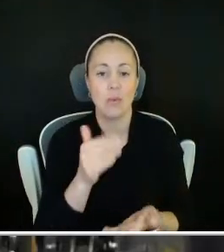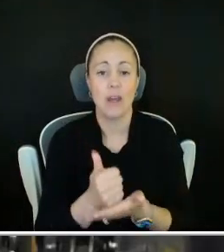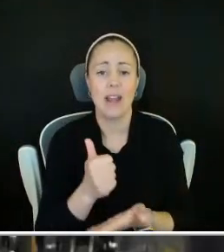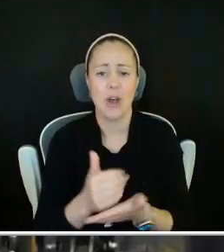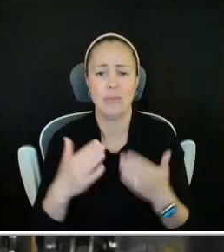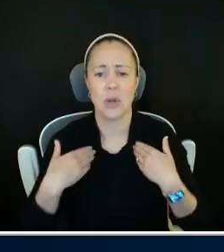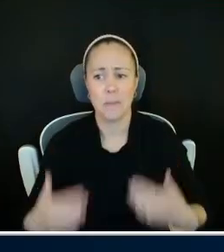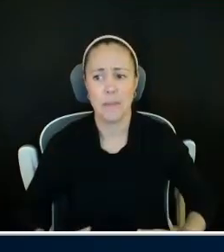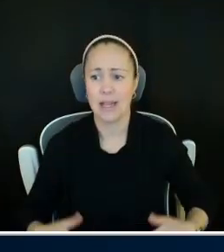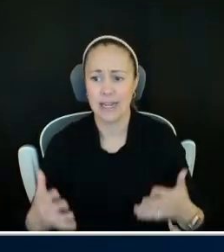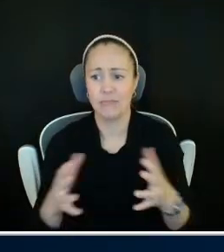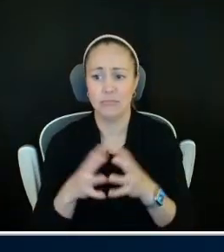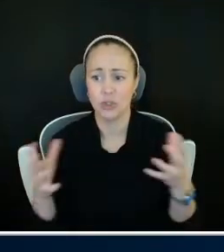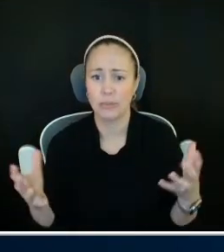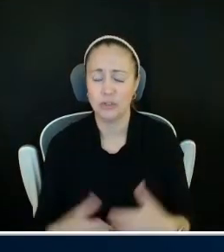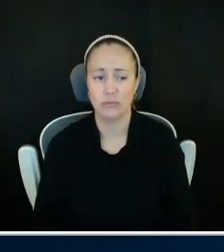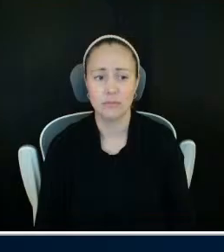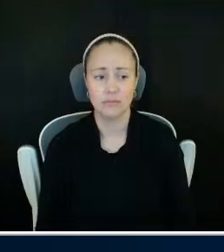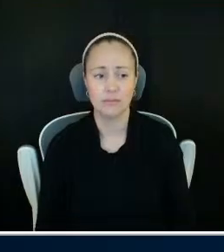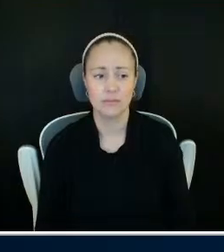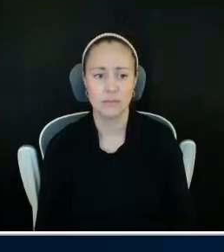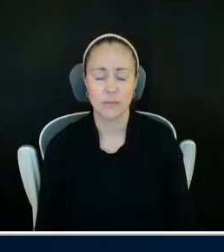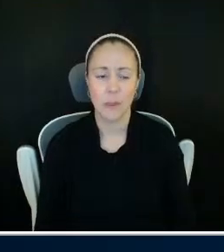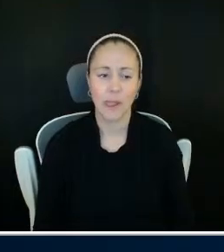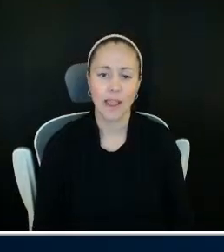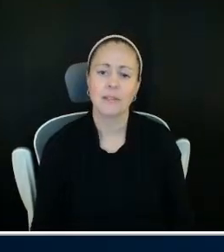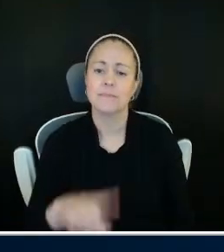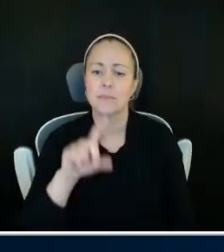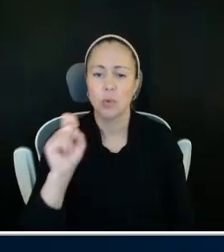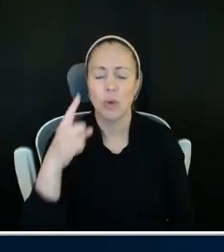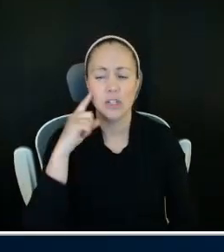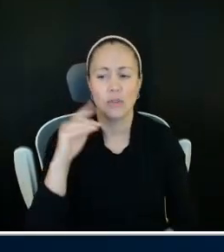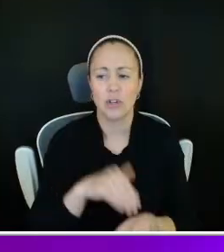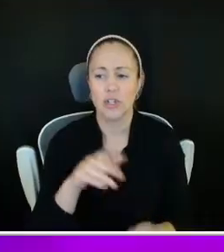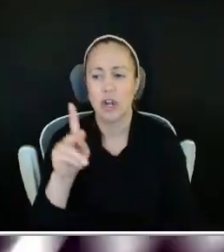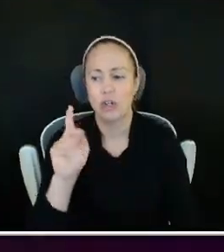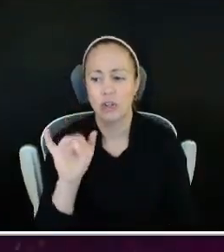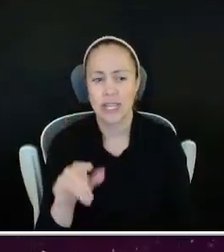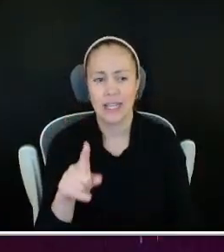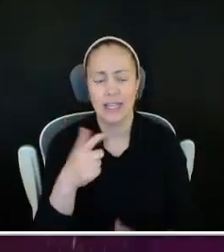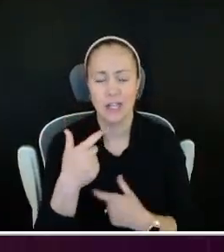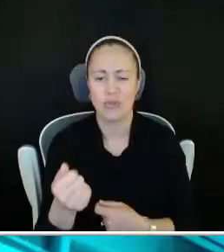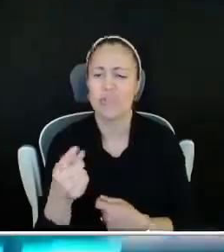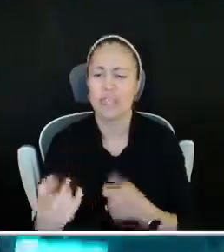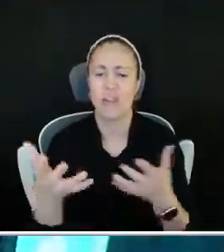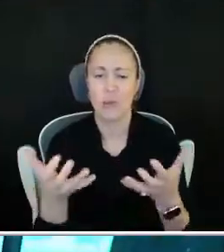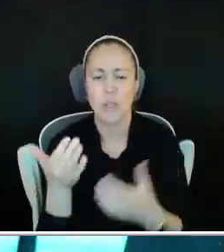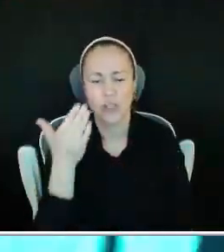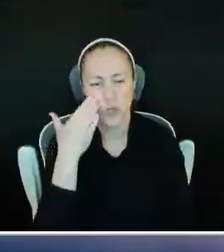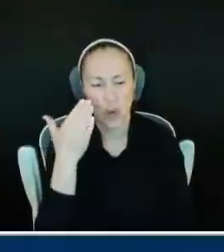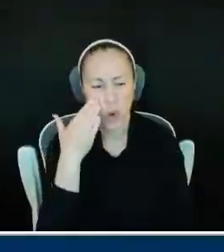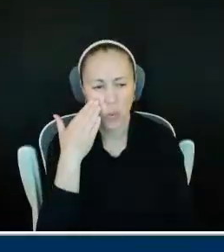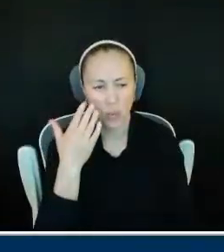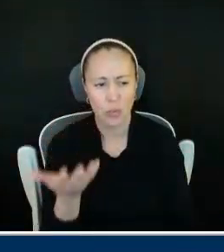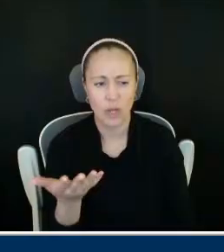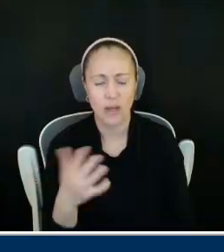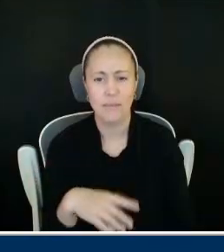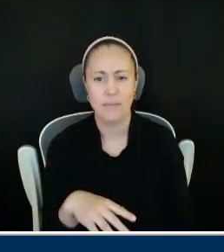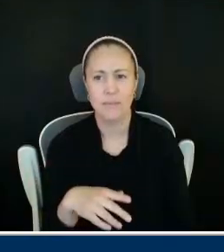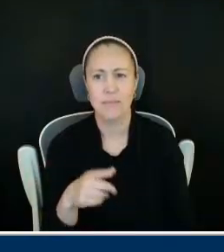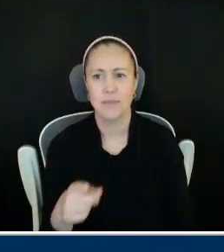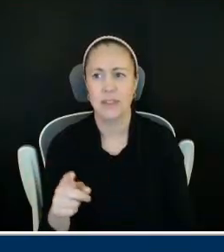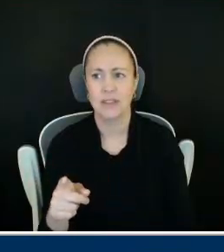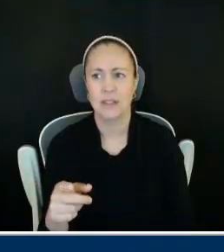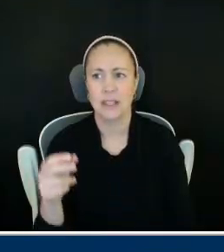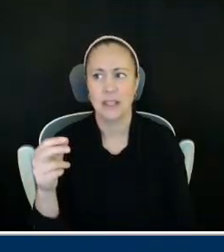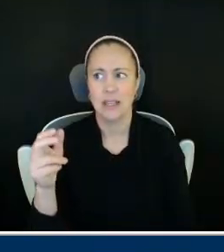elbow. Janine has a question for Dr. Key. This is interesting. She just wants to know, is pitching for baseball